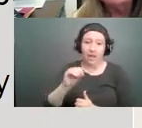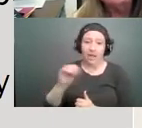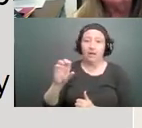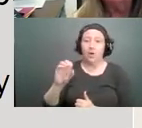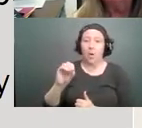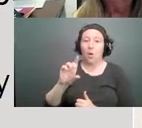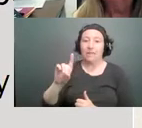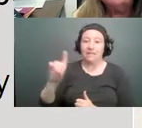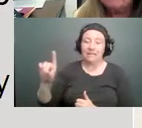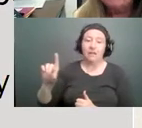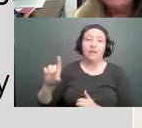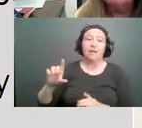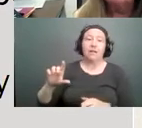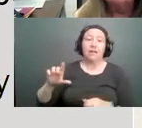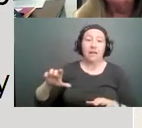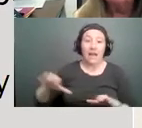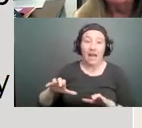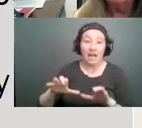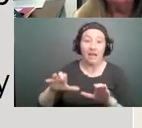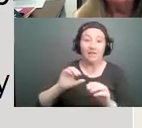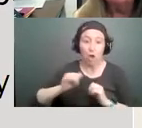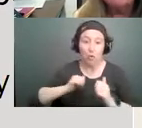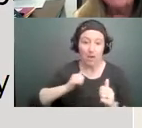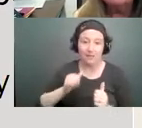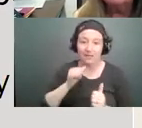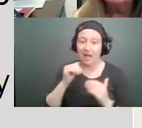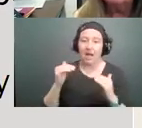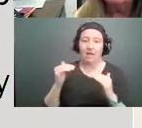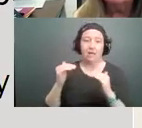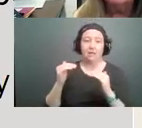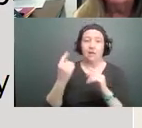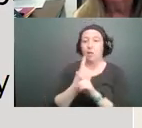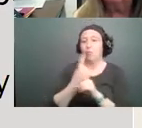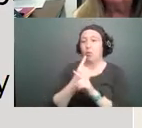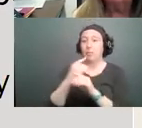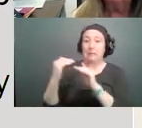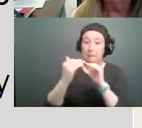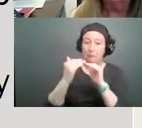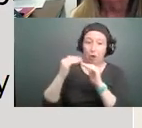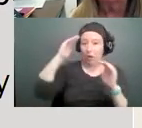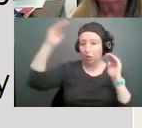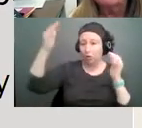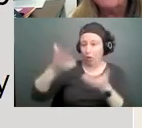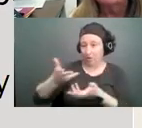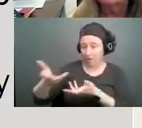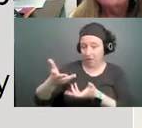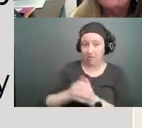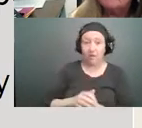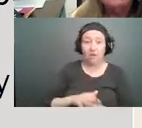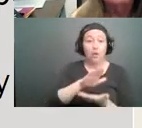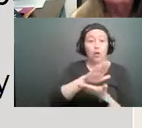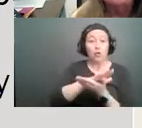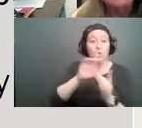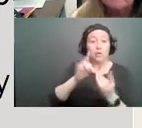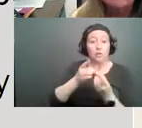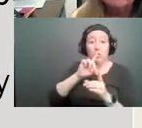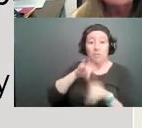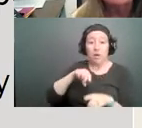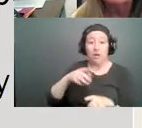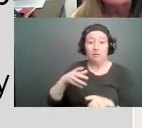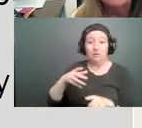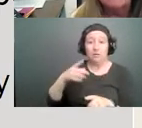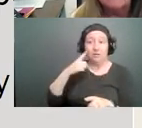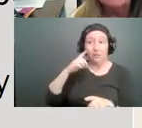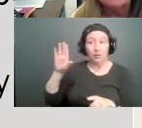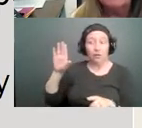hyperactivity, aggression, inappropriate peer and adult interactions, and the school district's response to the parent's due